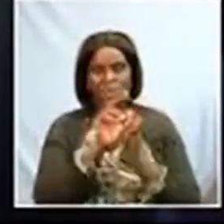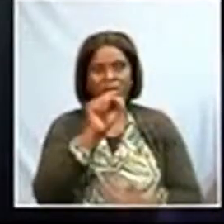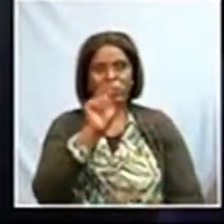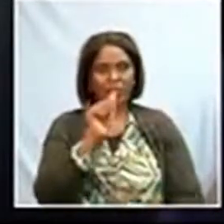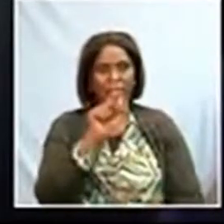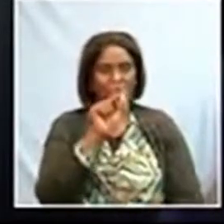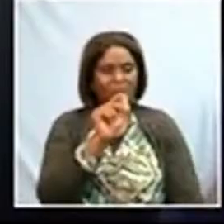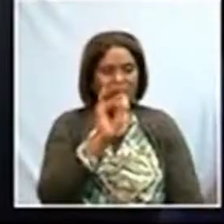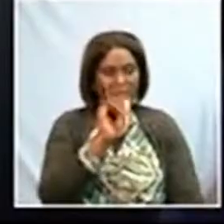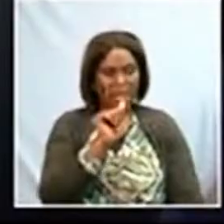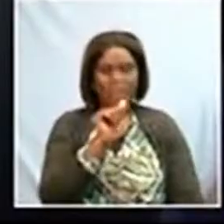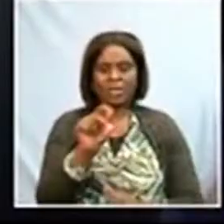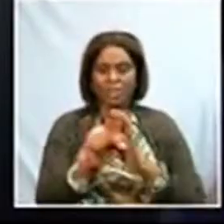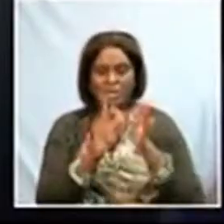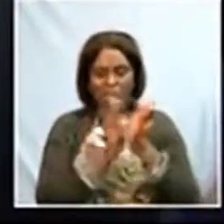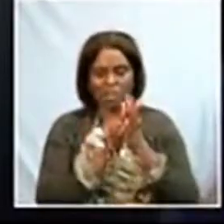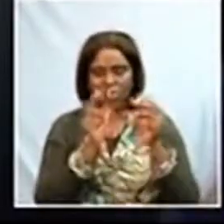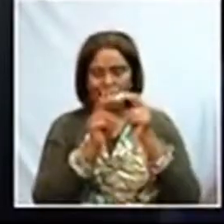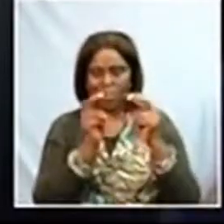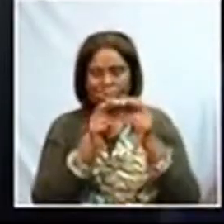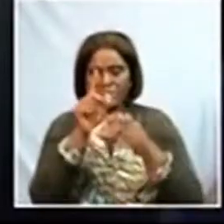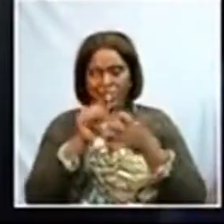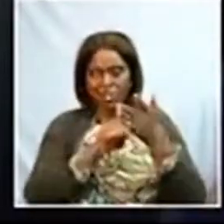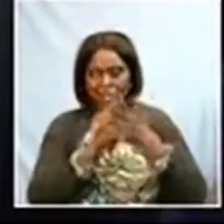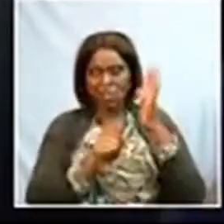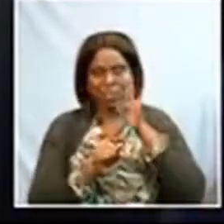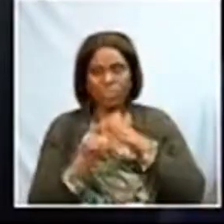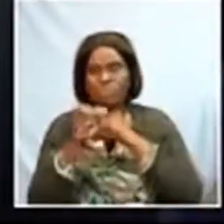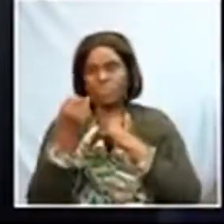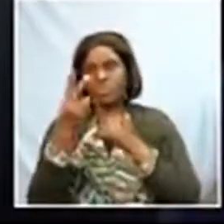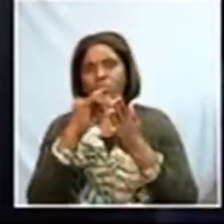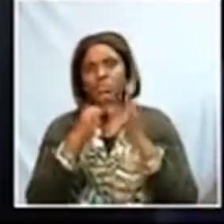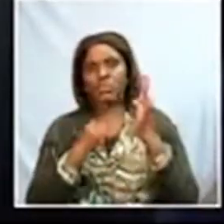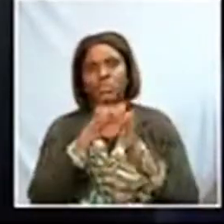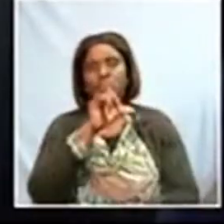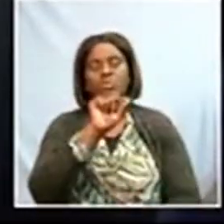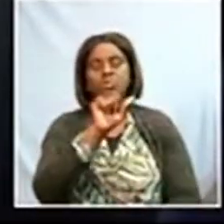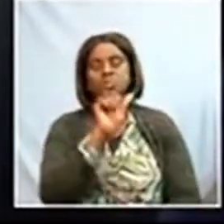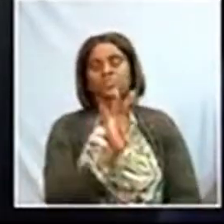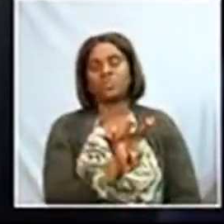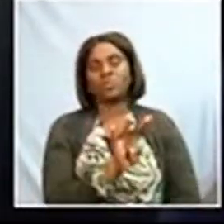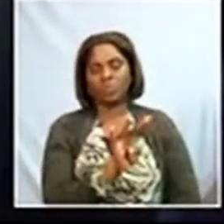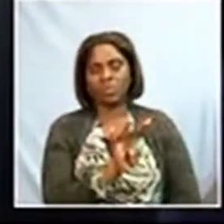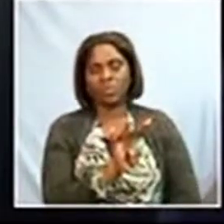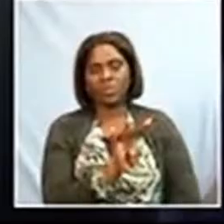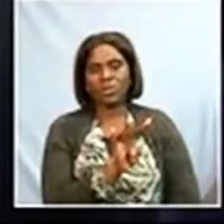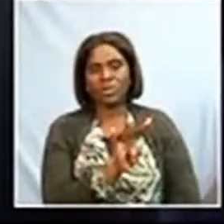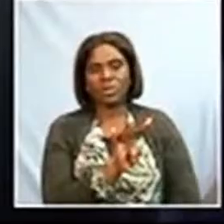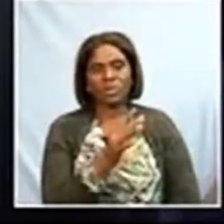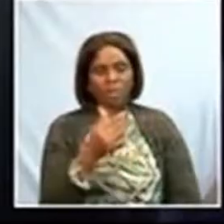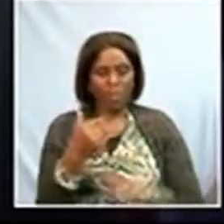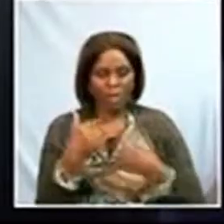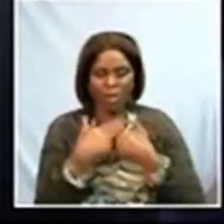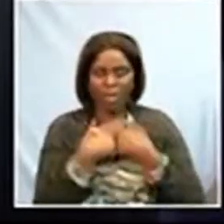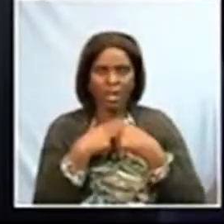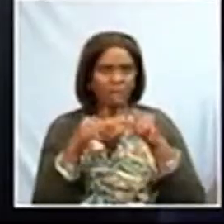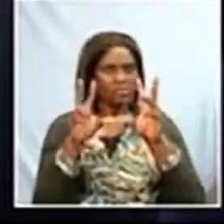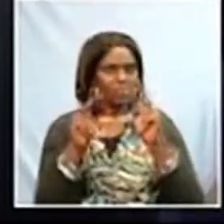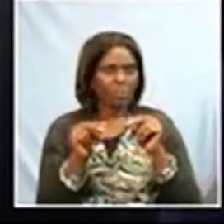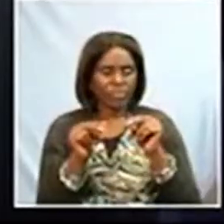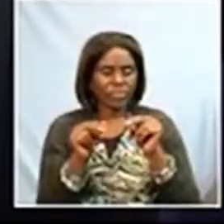School, the contract was terminated on 12th January 2024. There is no